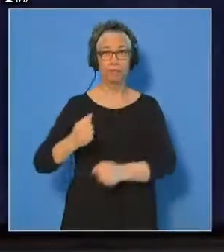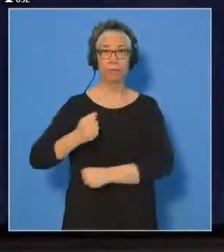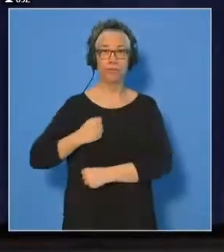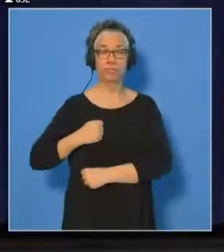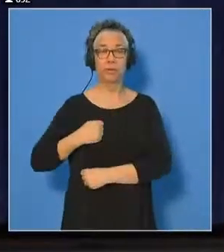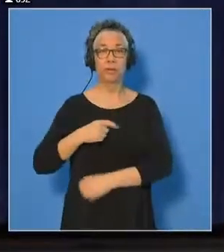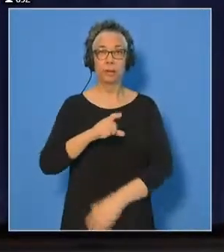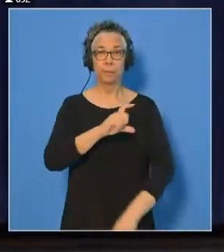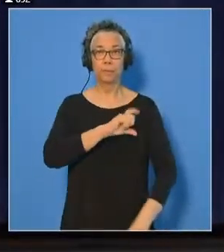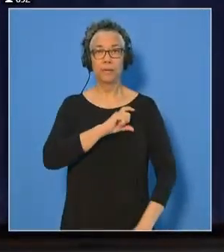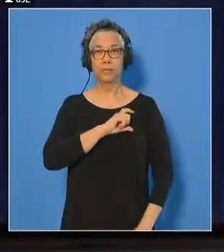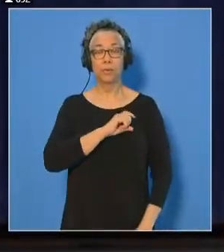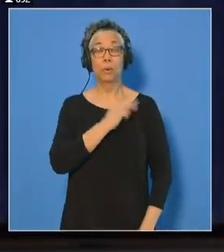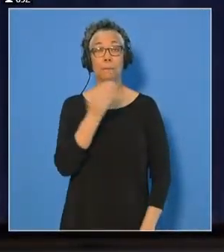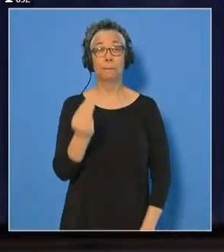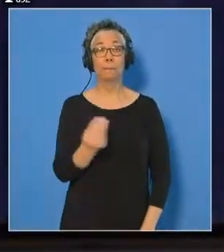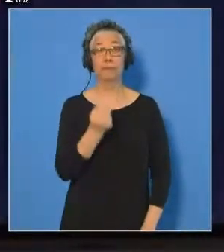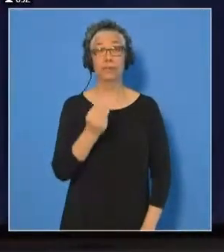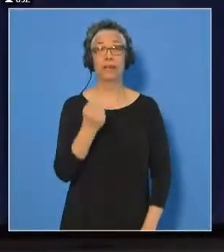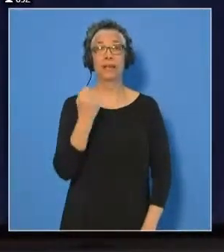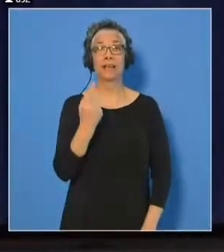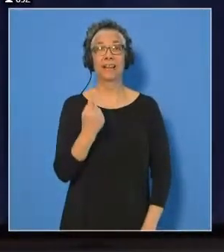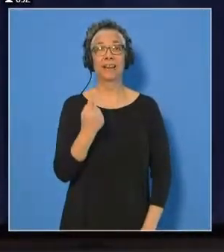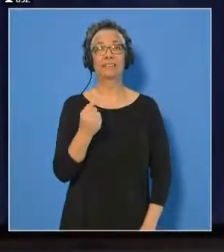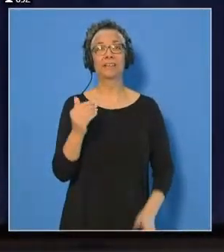Police Service. On Monday, there were